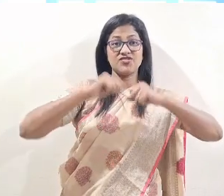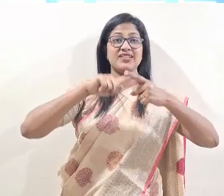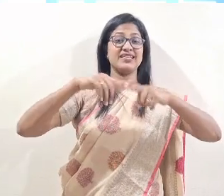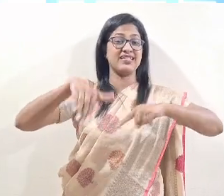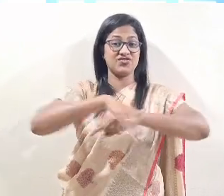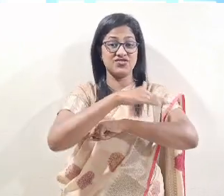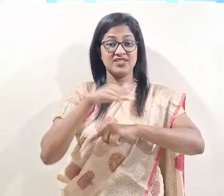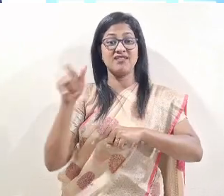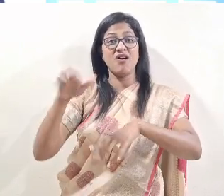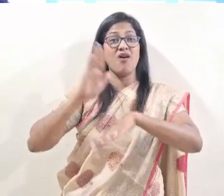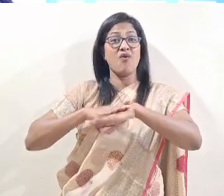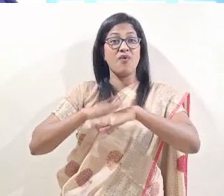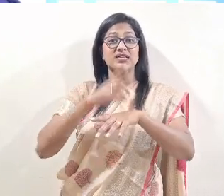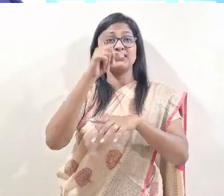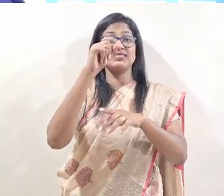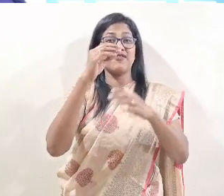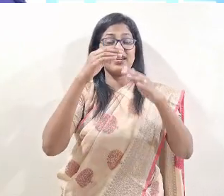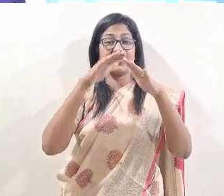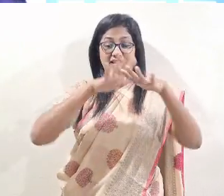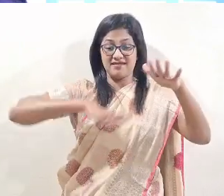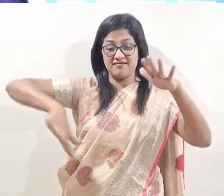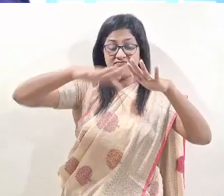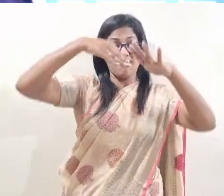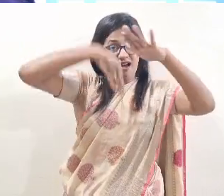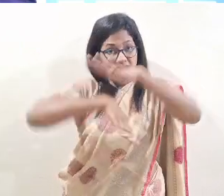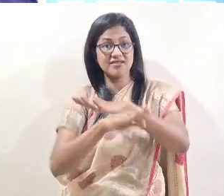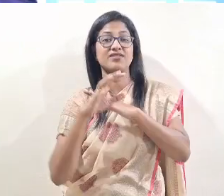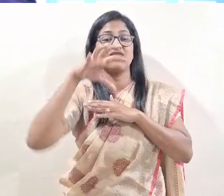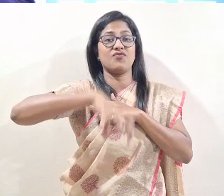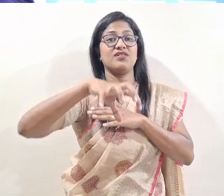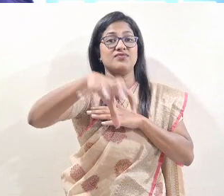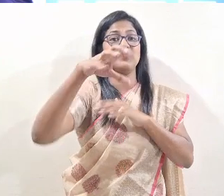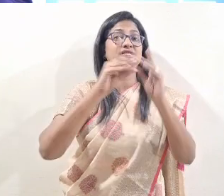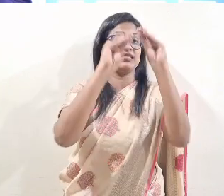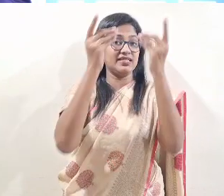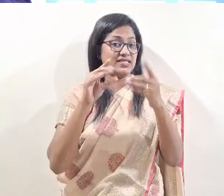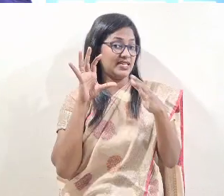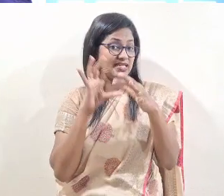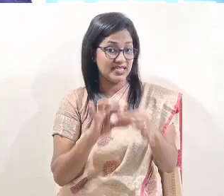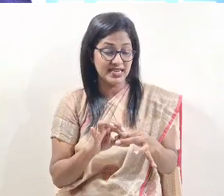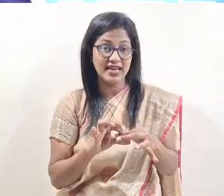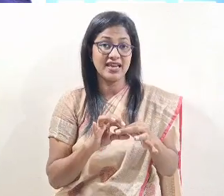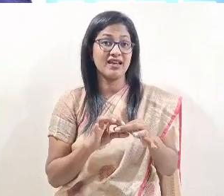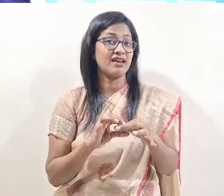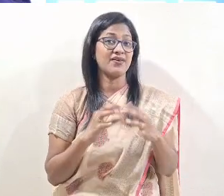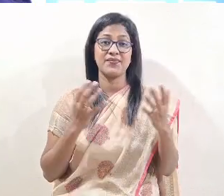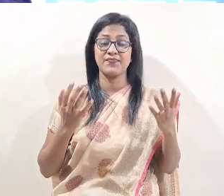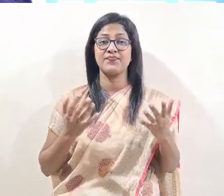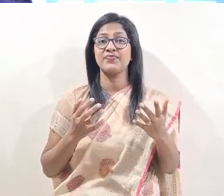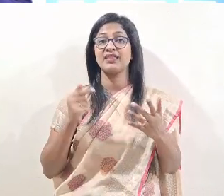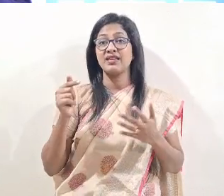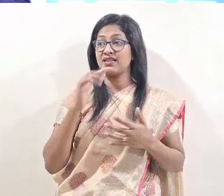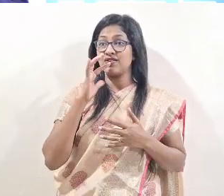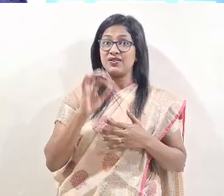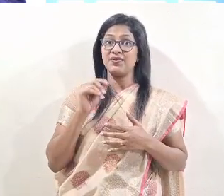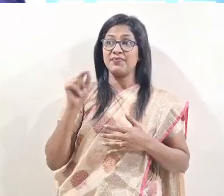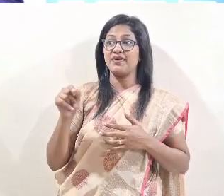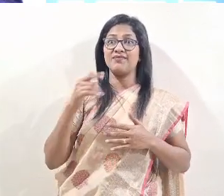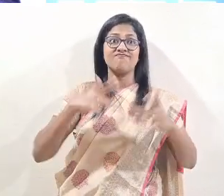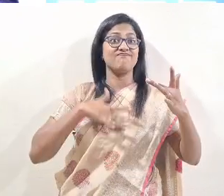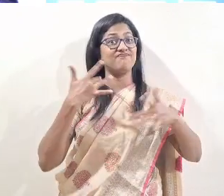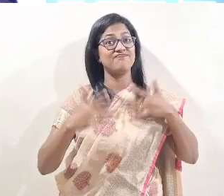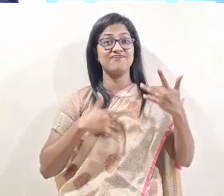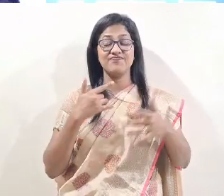70 underground stations as far as the designing of that is concerned. And it'll be really interesting to